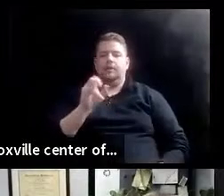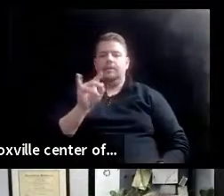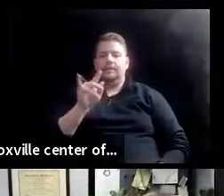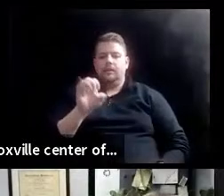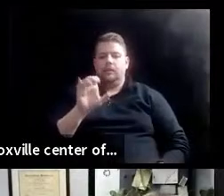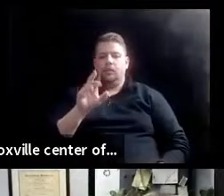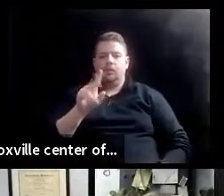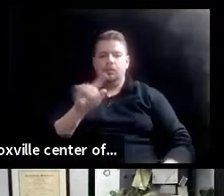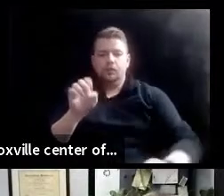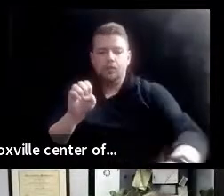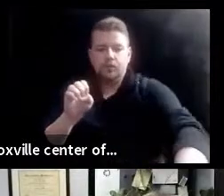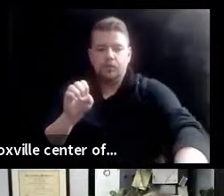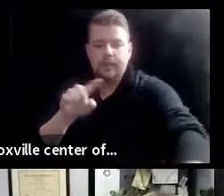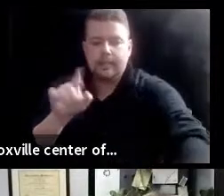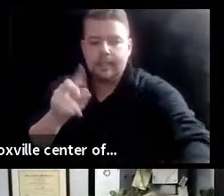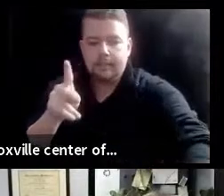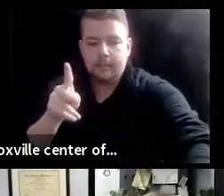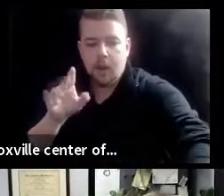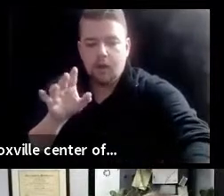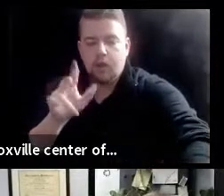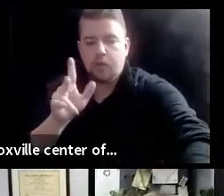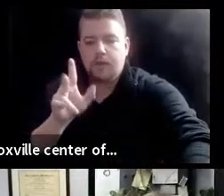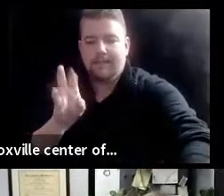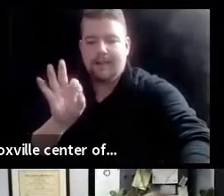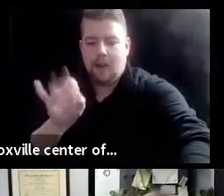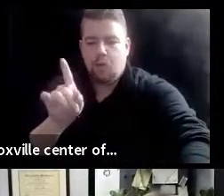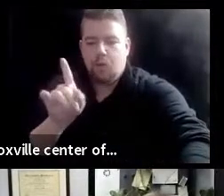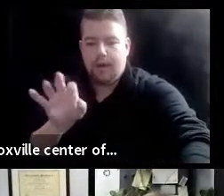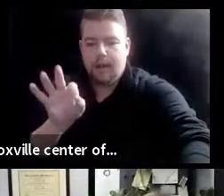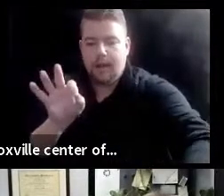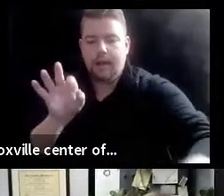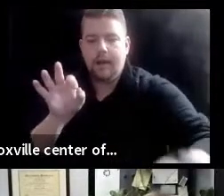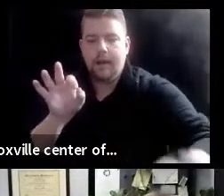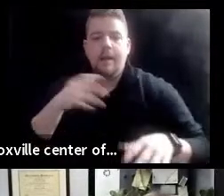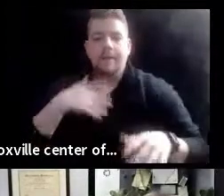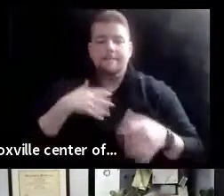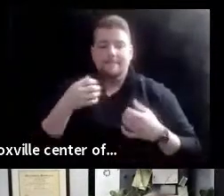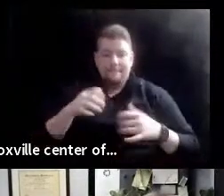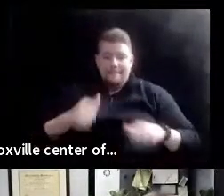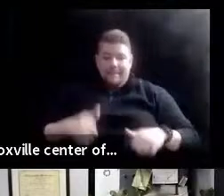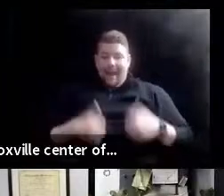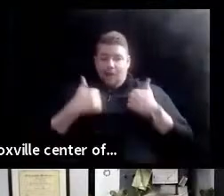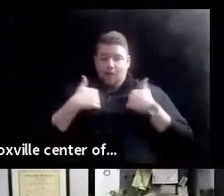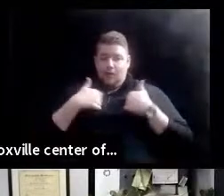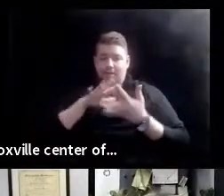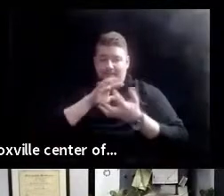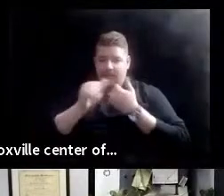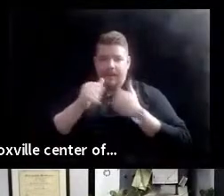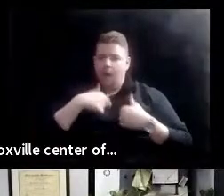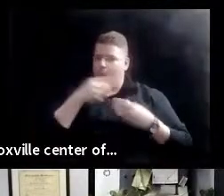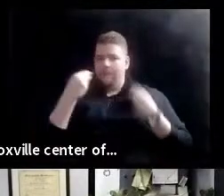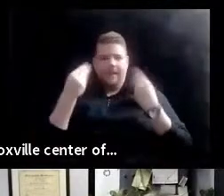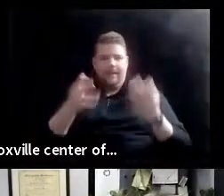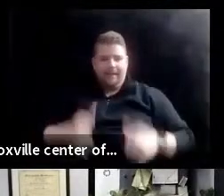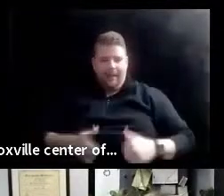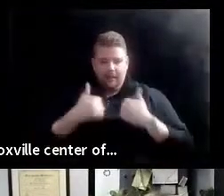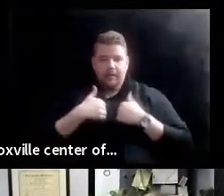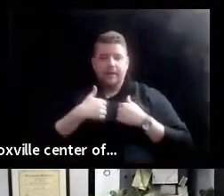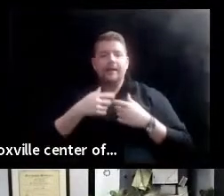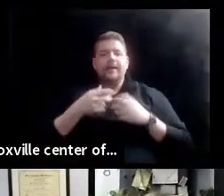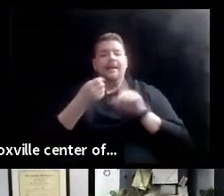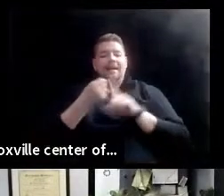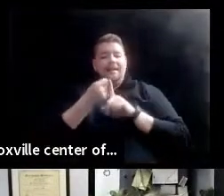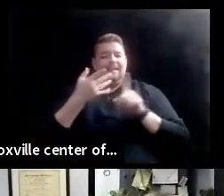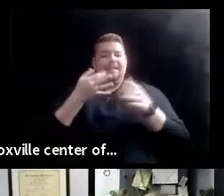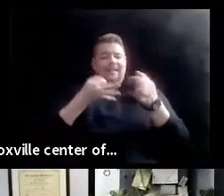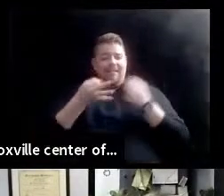and my zip code is 37919. My gate was vandalized, so I will not be giving that out again. The definition of insanity is repeating